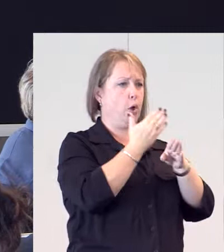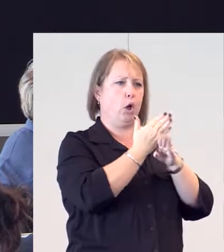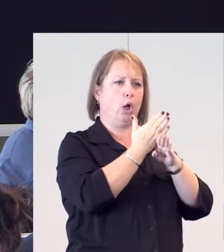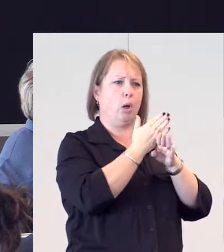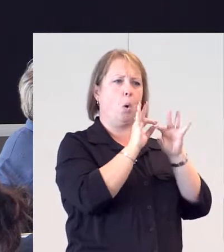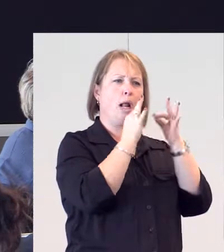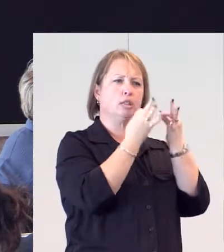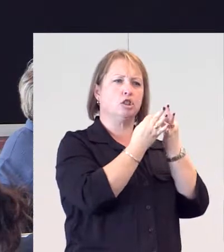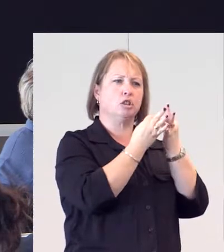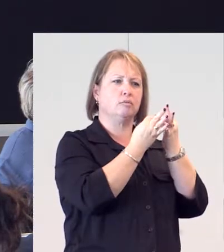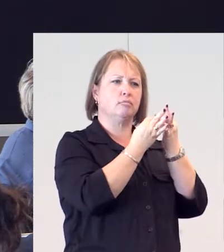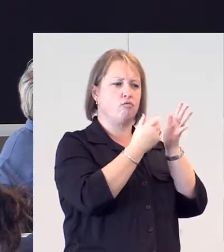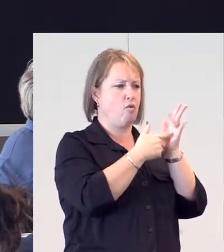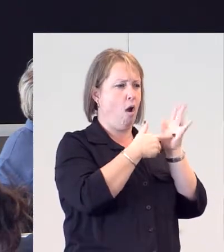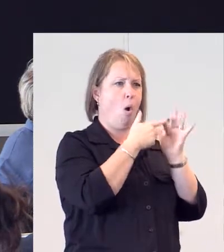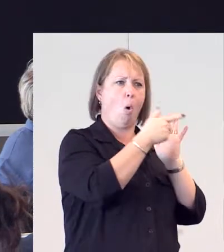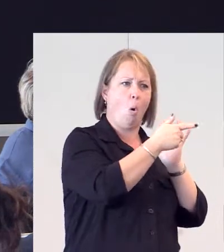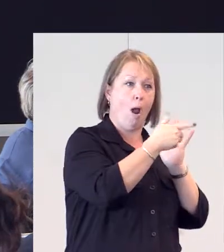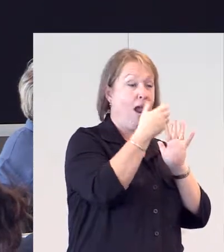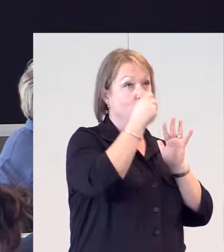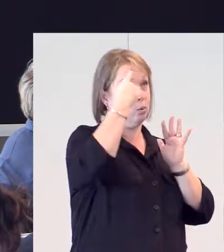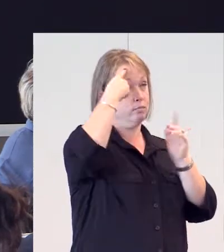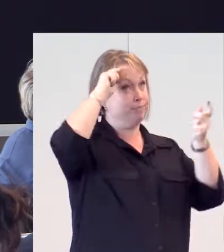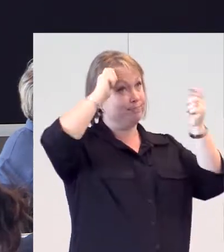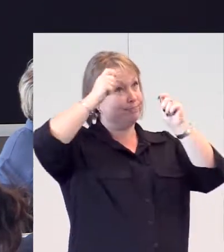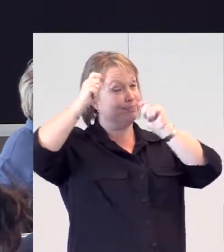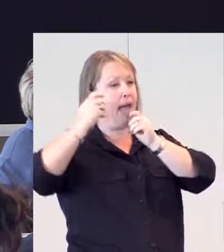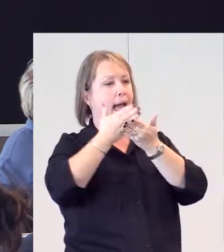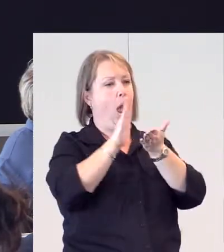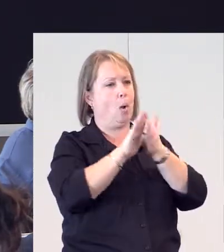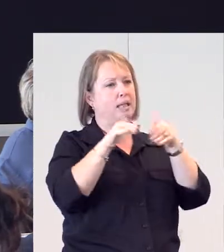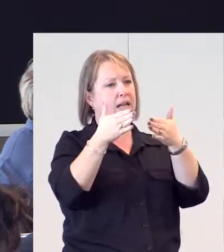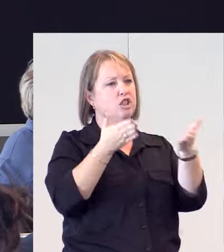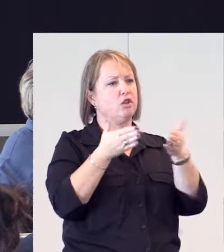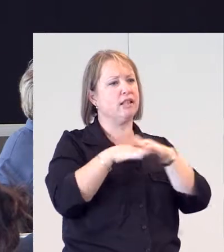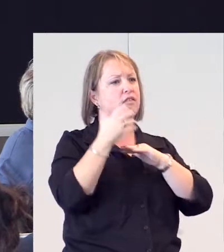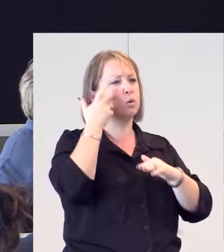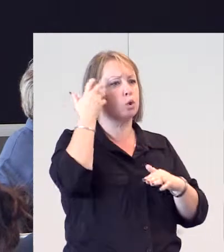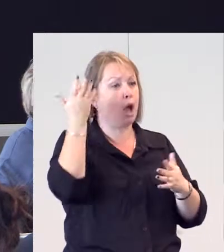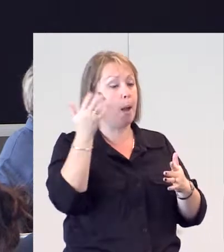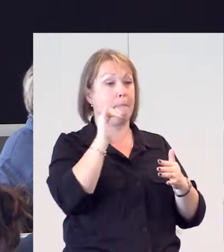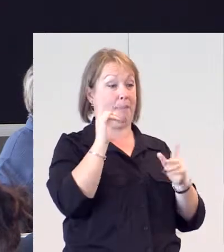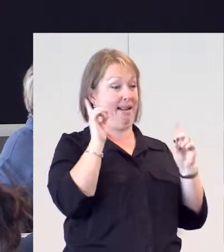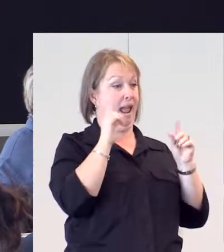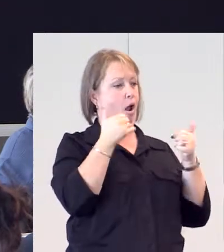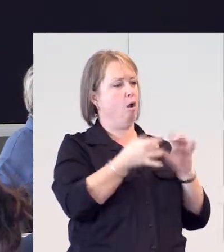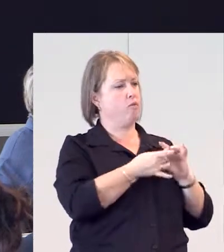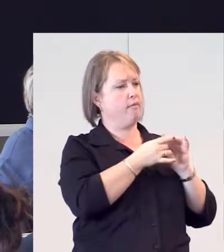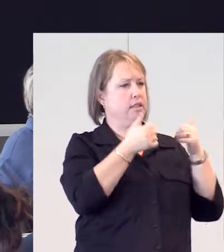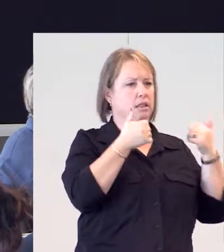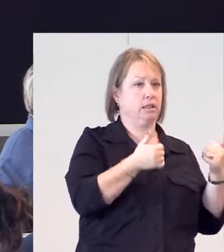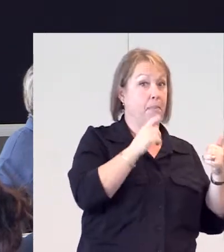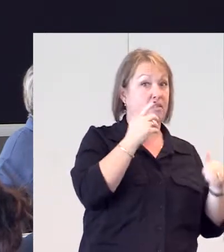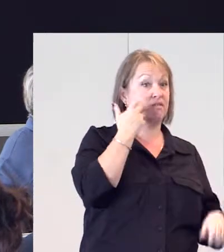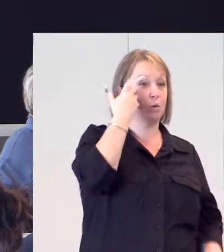roles are going to have to change the way they think and how they deliver services in the future. So it might be relevant now, but coming into the future, it may